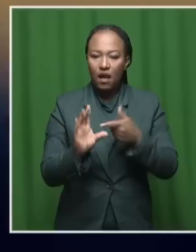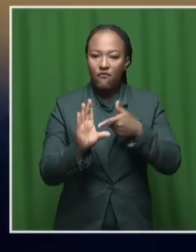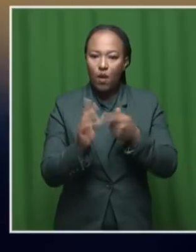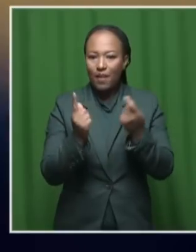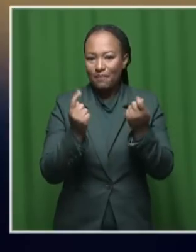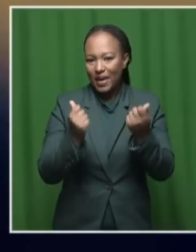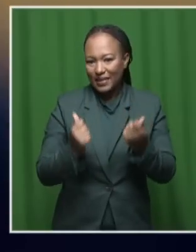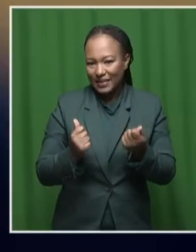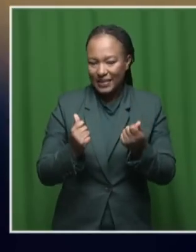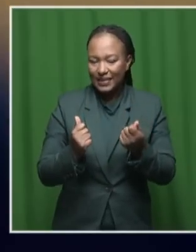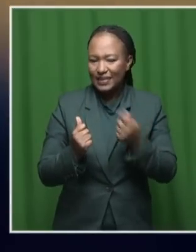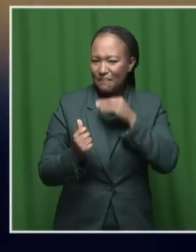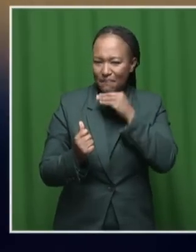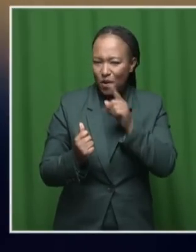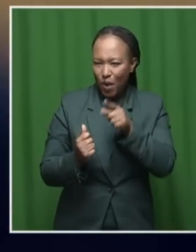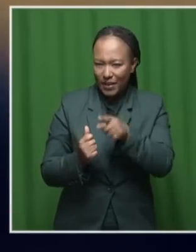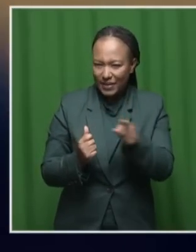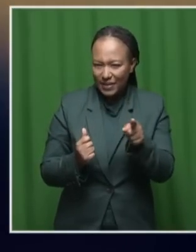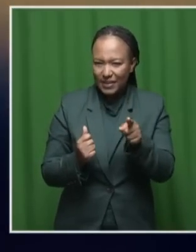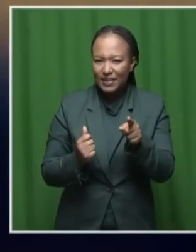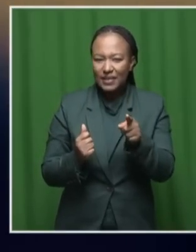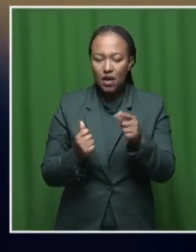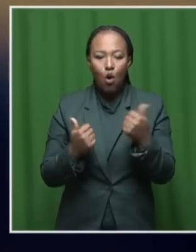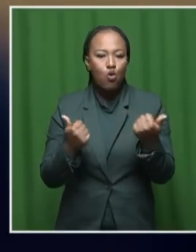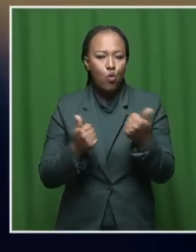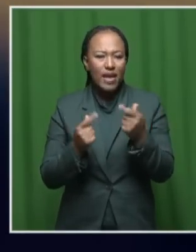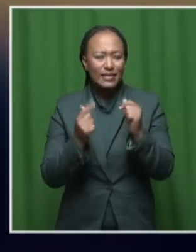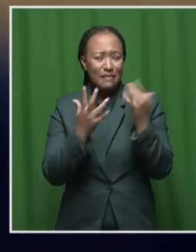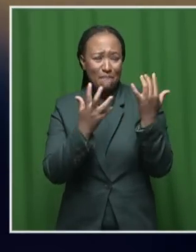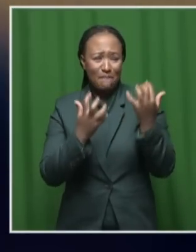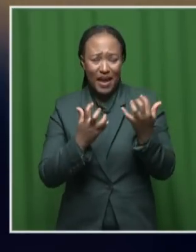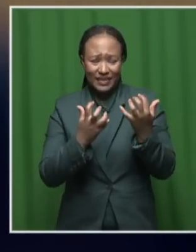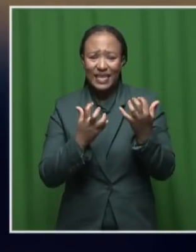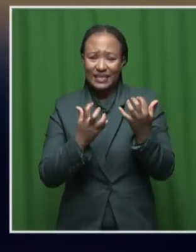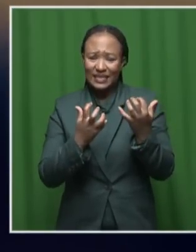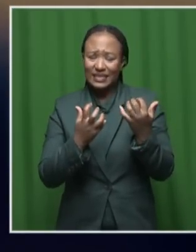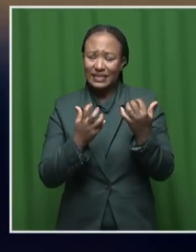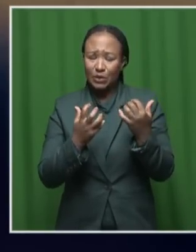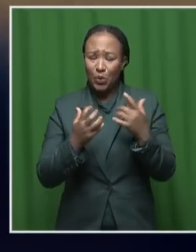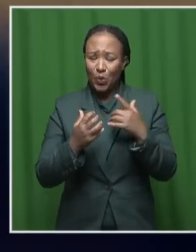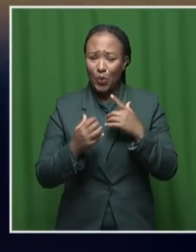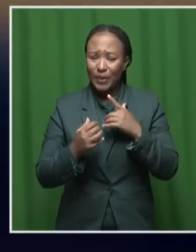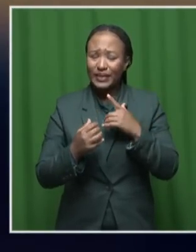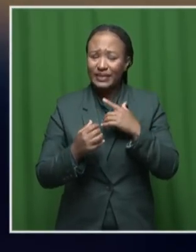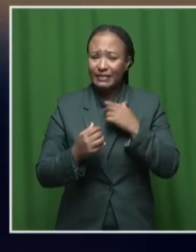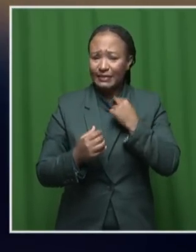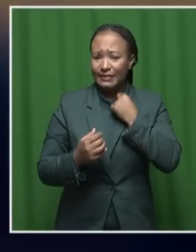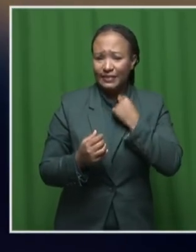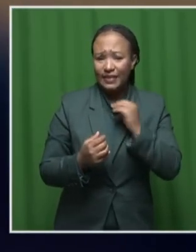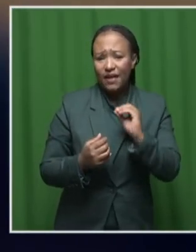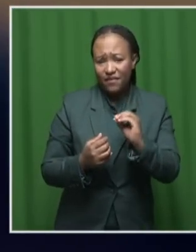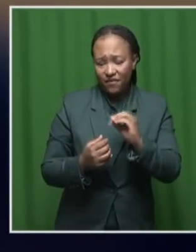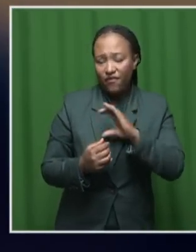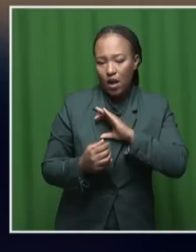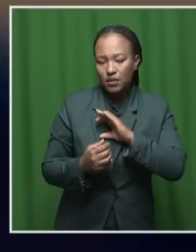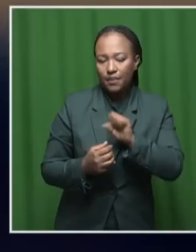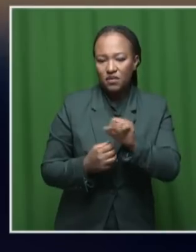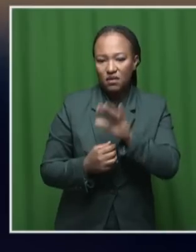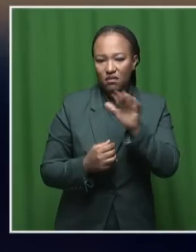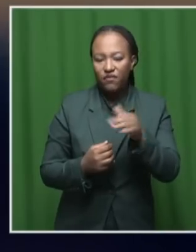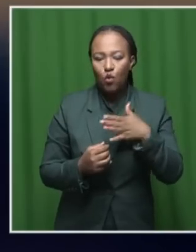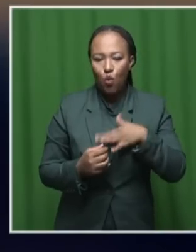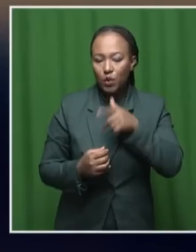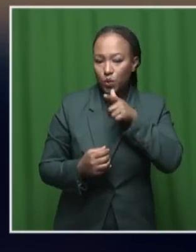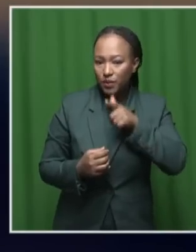and, of course, what that means for the already stretched budgets of South African consumers. And if you'd like to tell us about